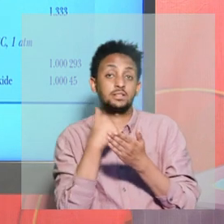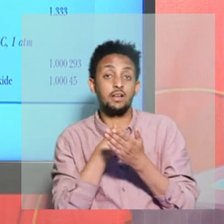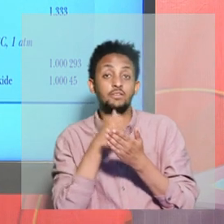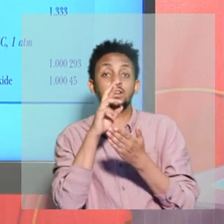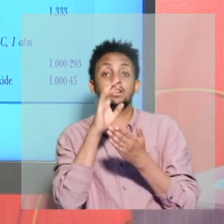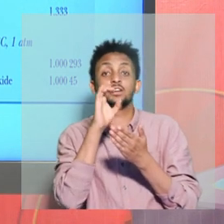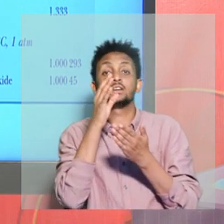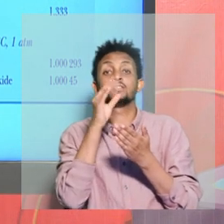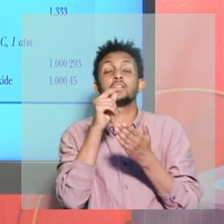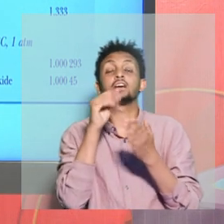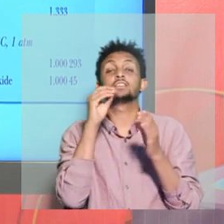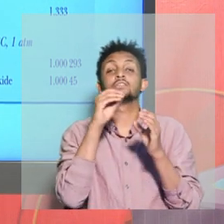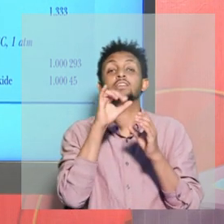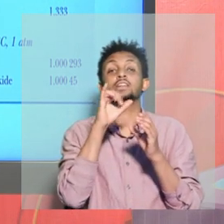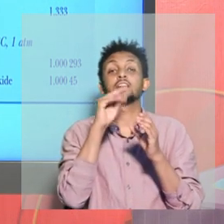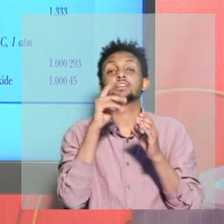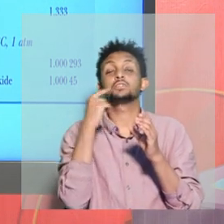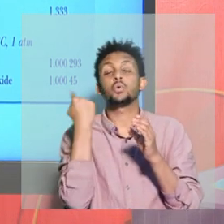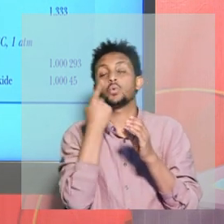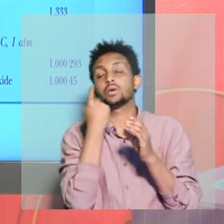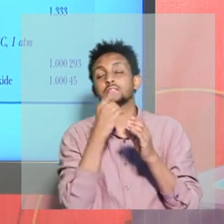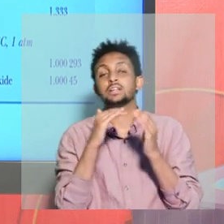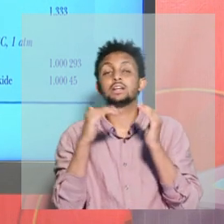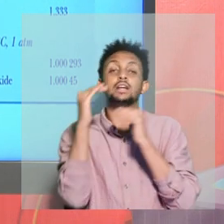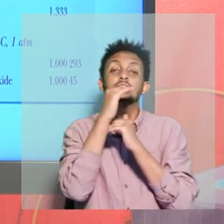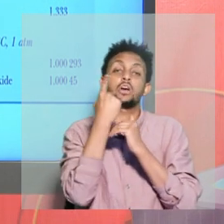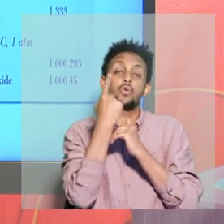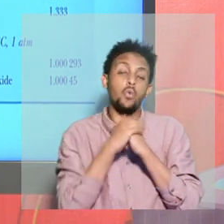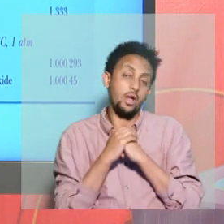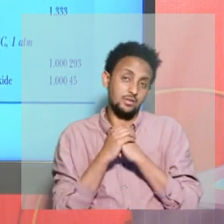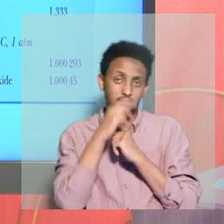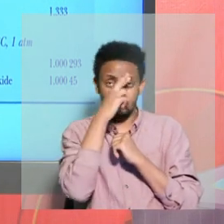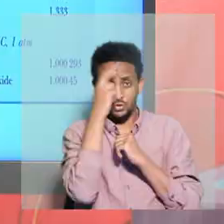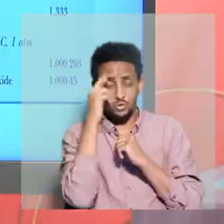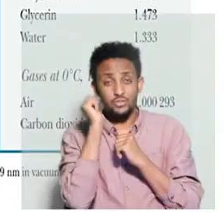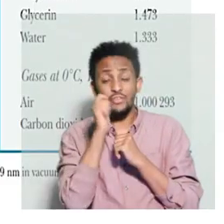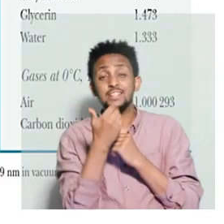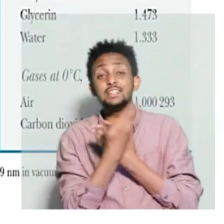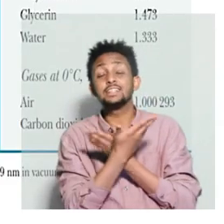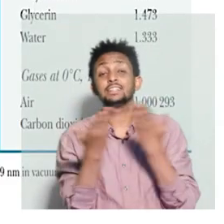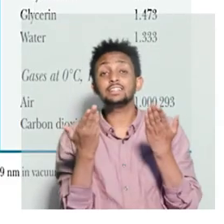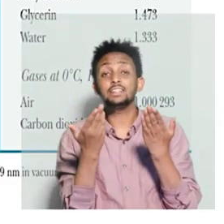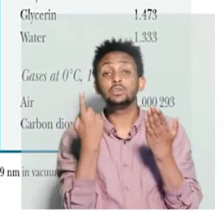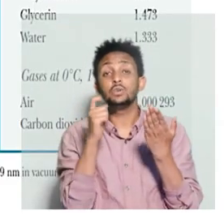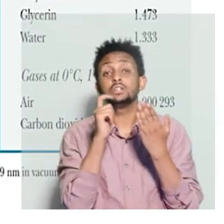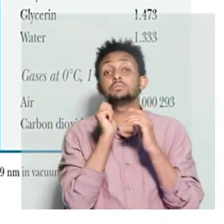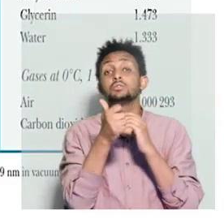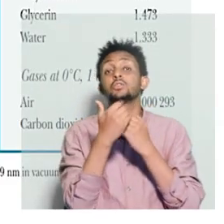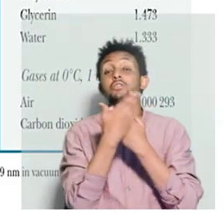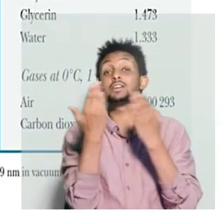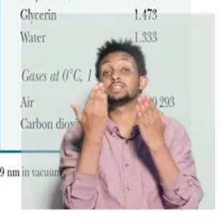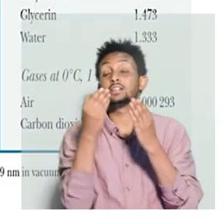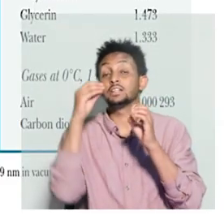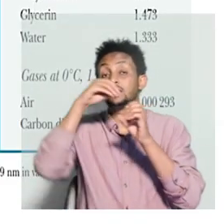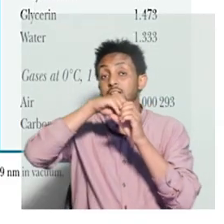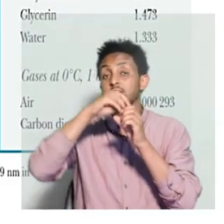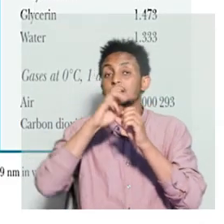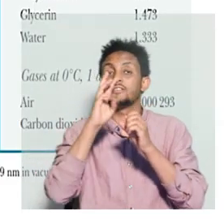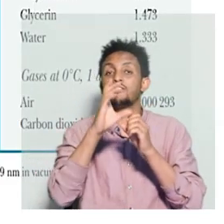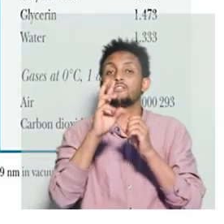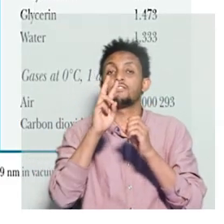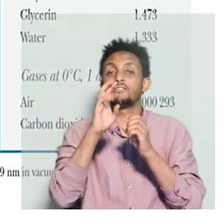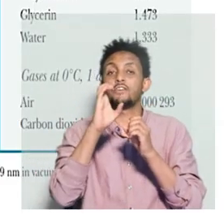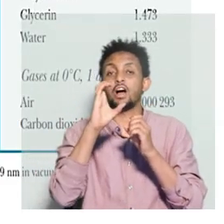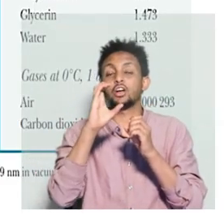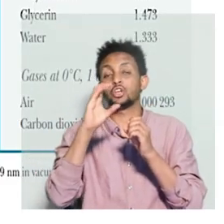refractive index is always greater than 1, because the fastest thing or the speed of light is faster in vacuum, and